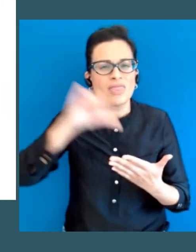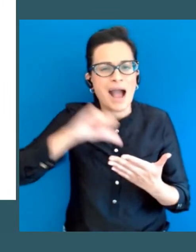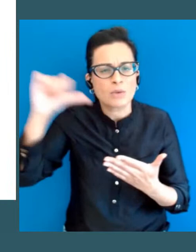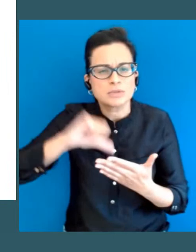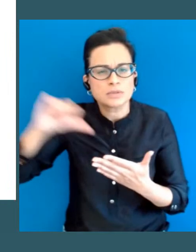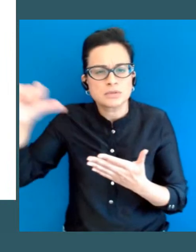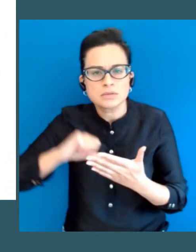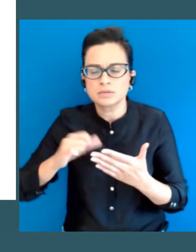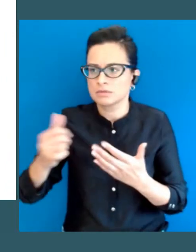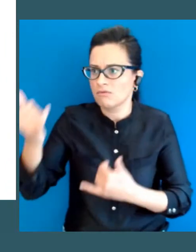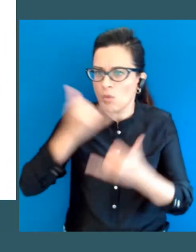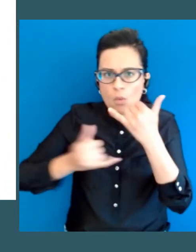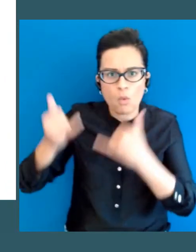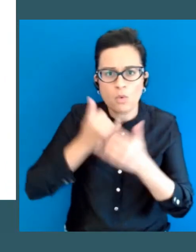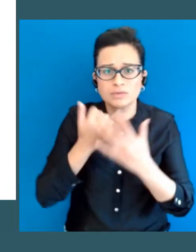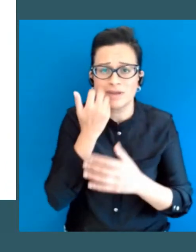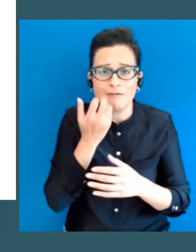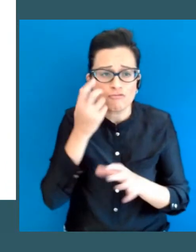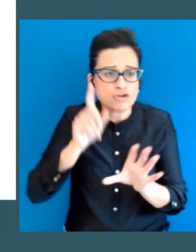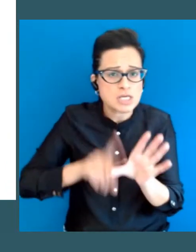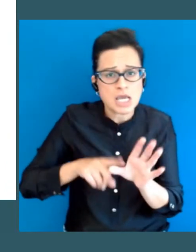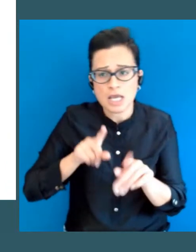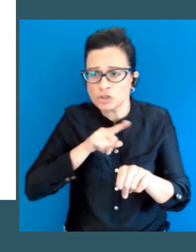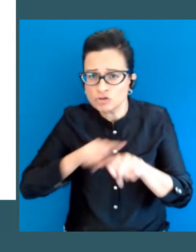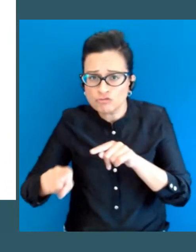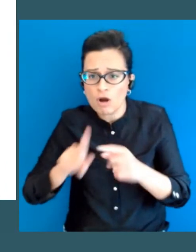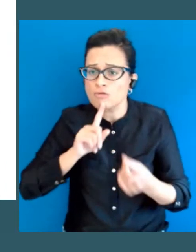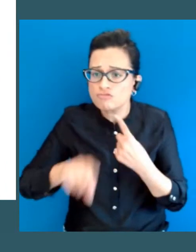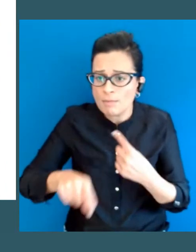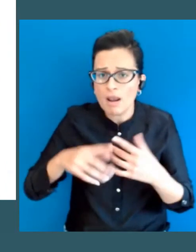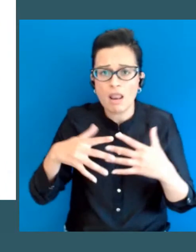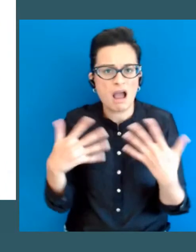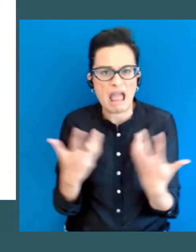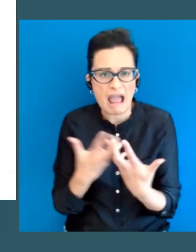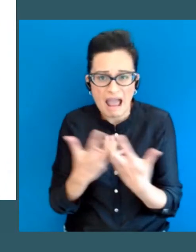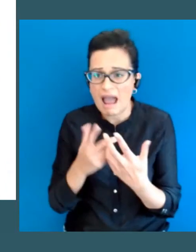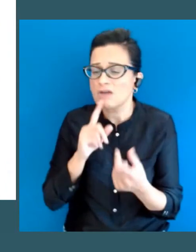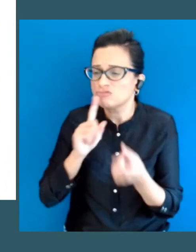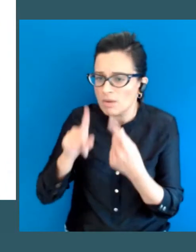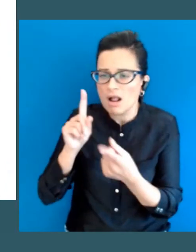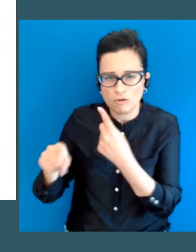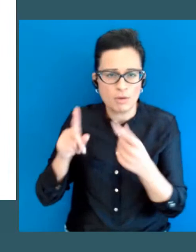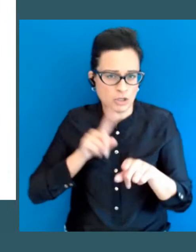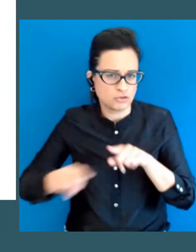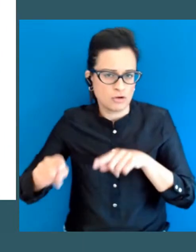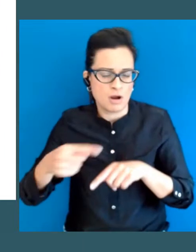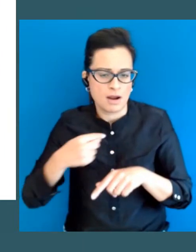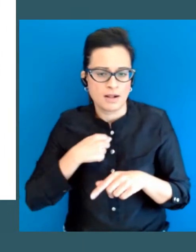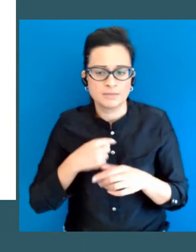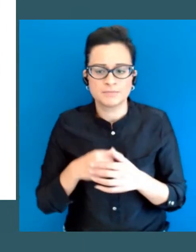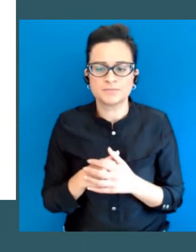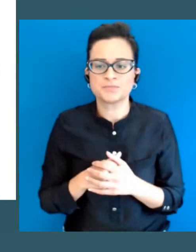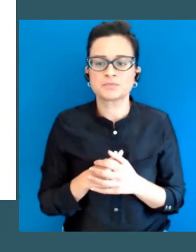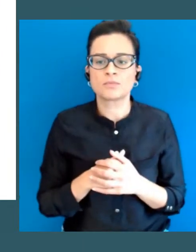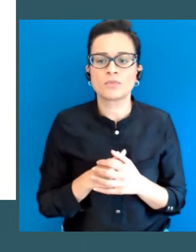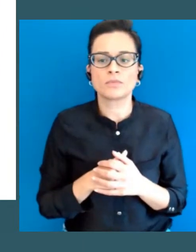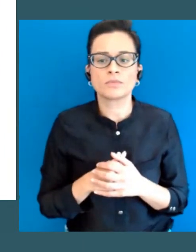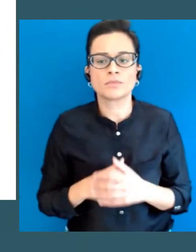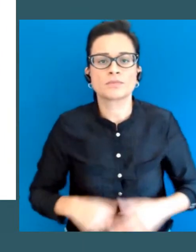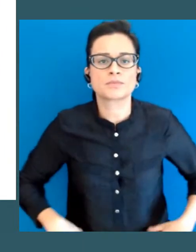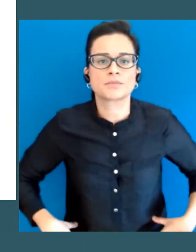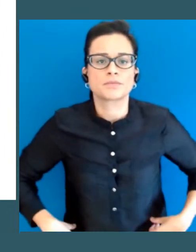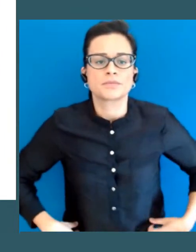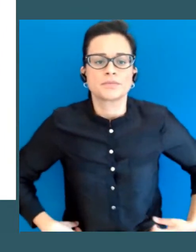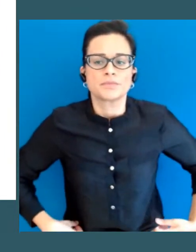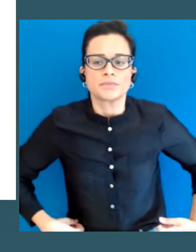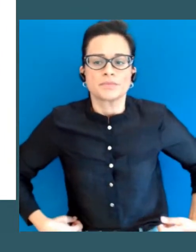year. We try to answer however we can in the best possible way. We liaise with the Food Standards Agency and we